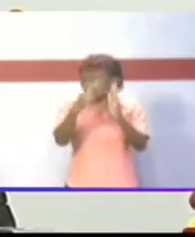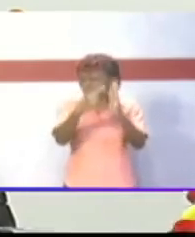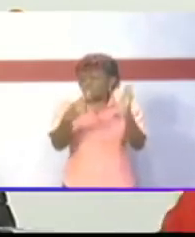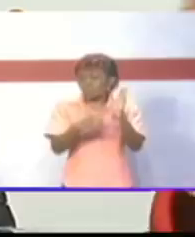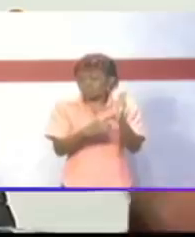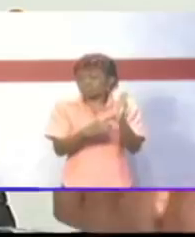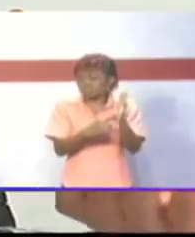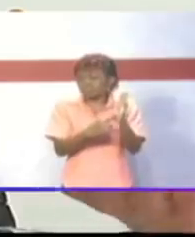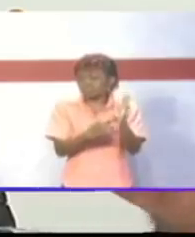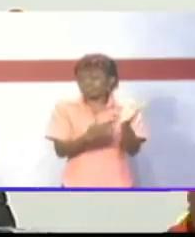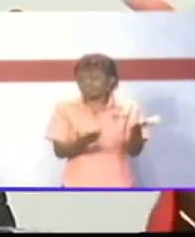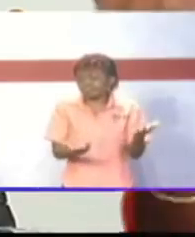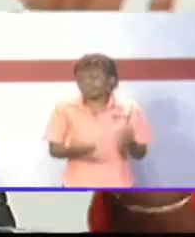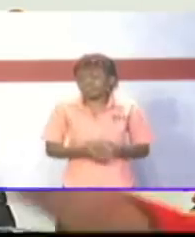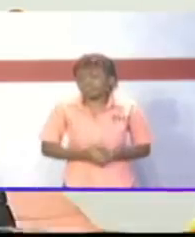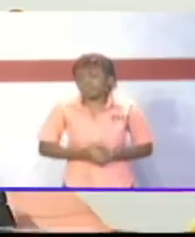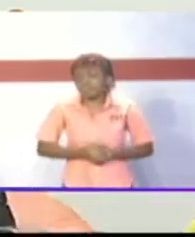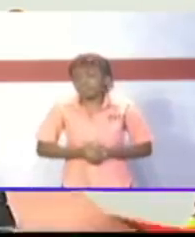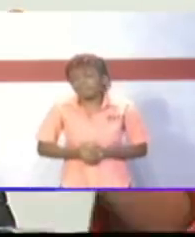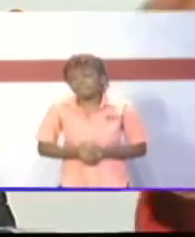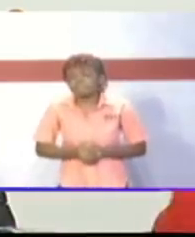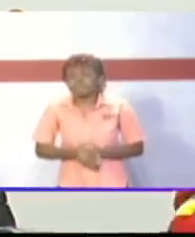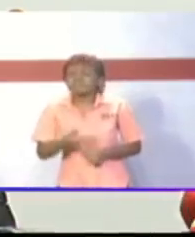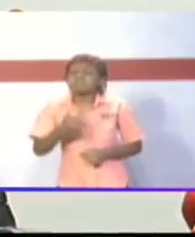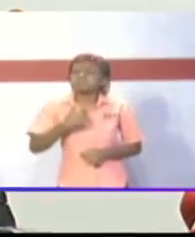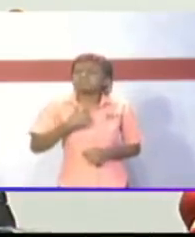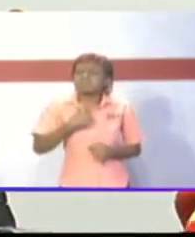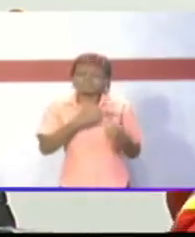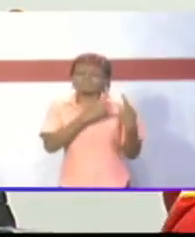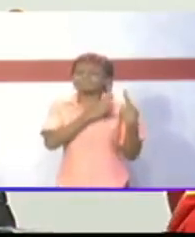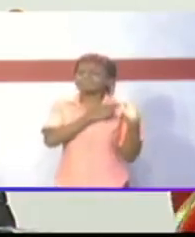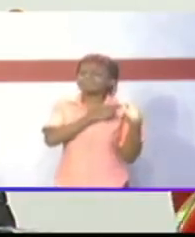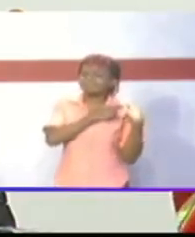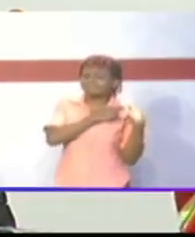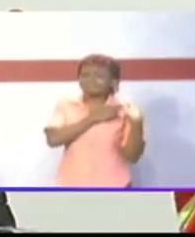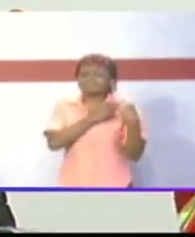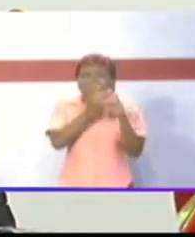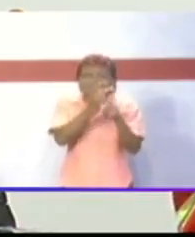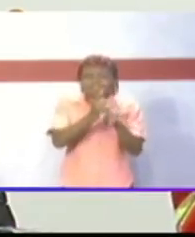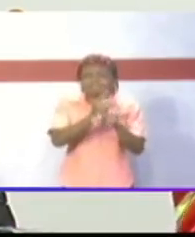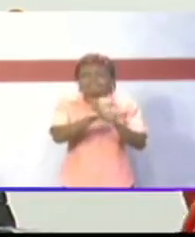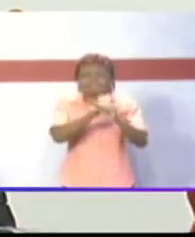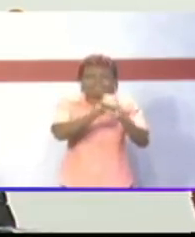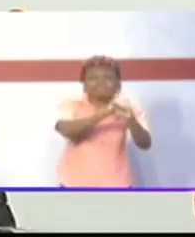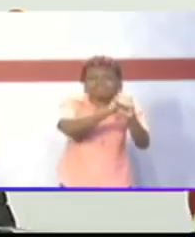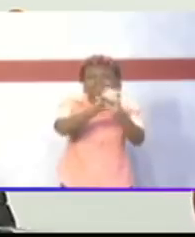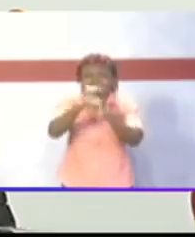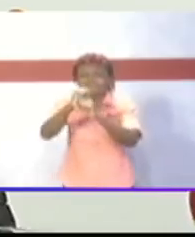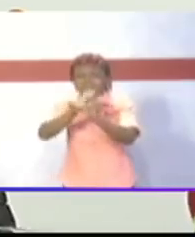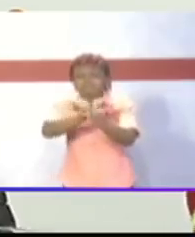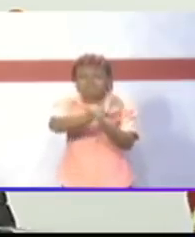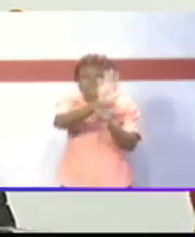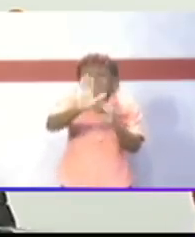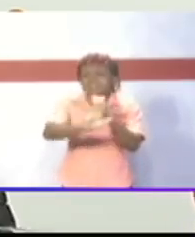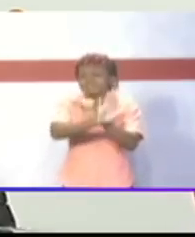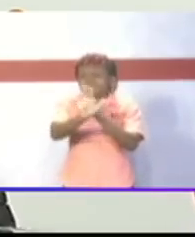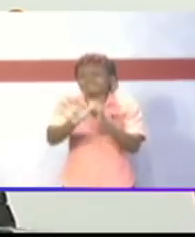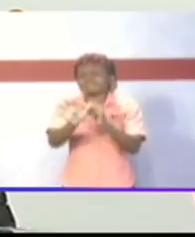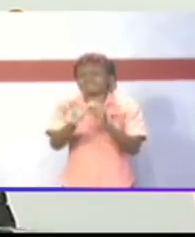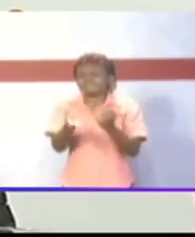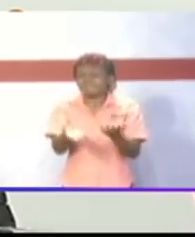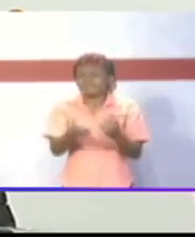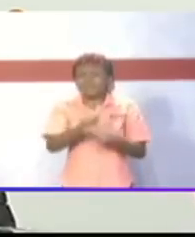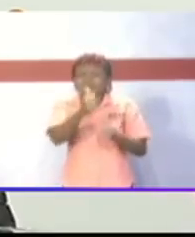care to the others to protect them from my decision to break the law.